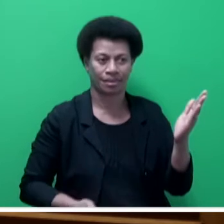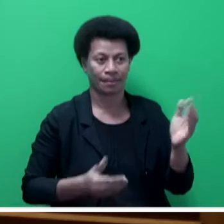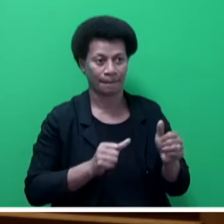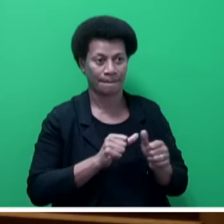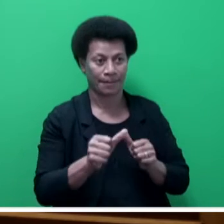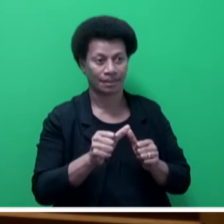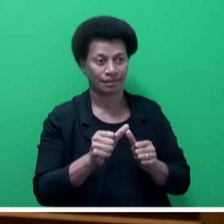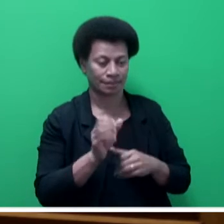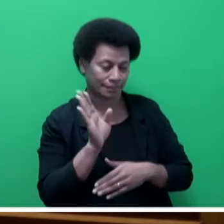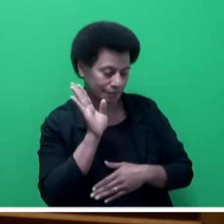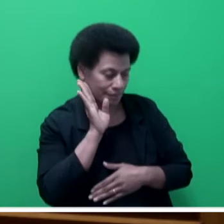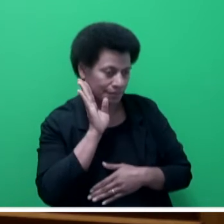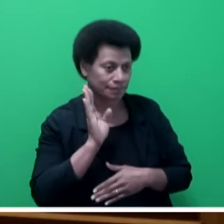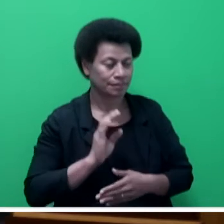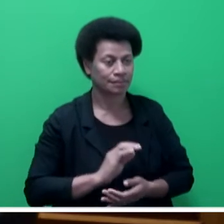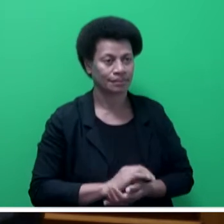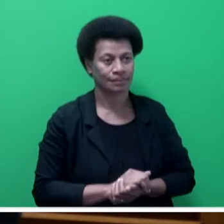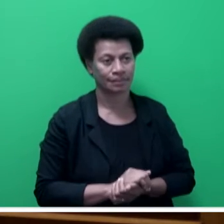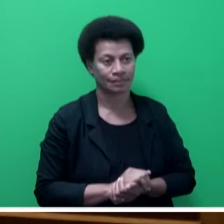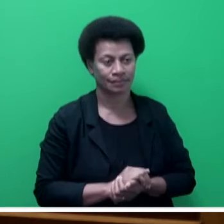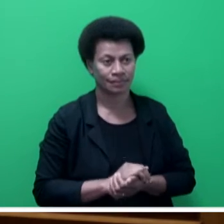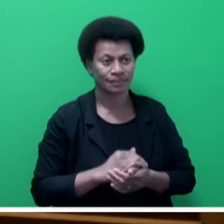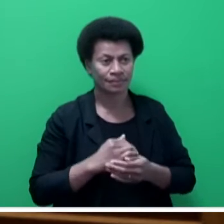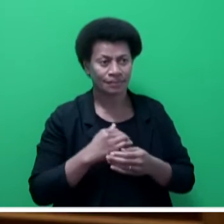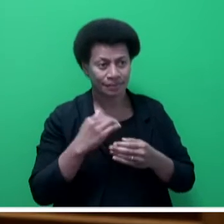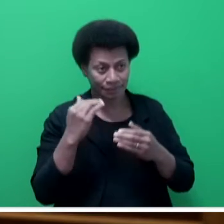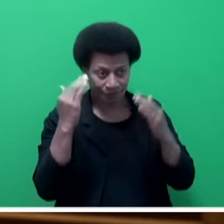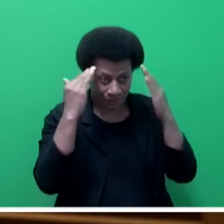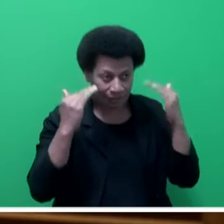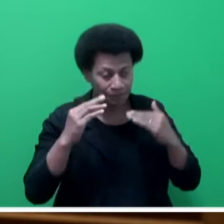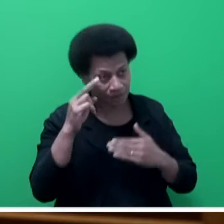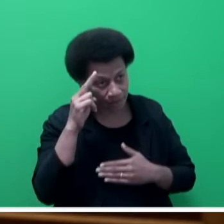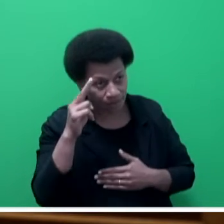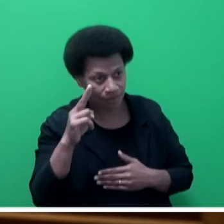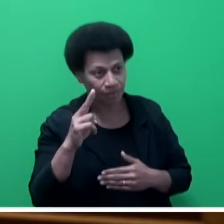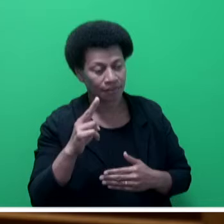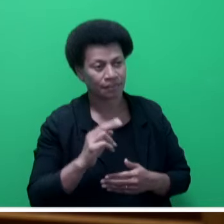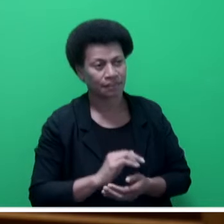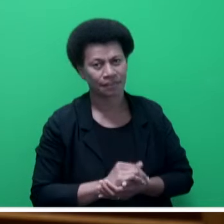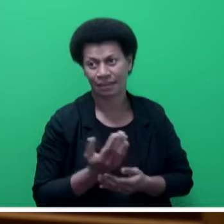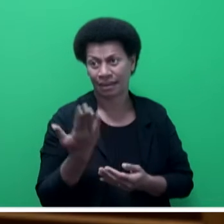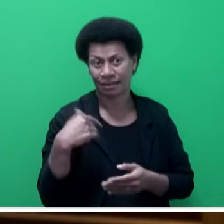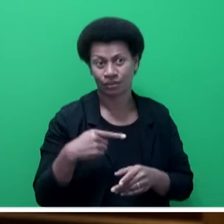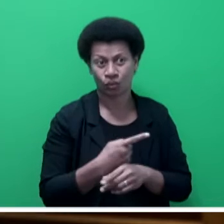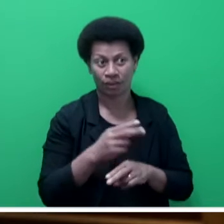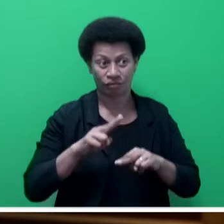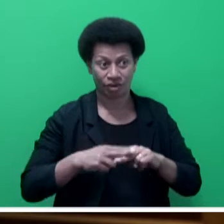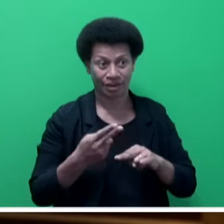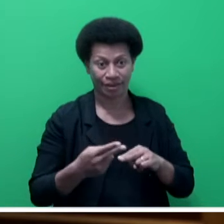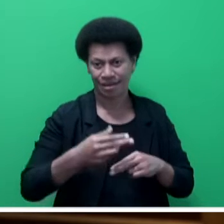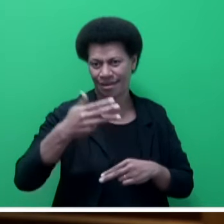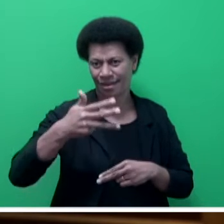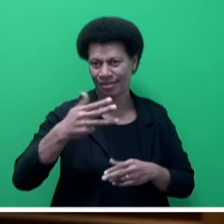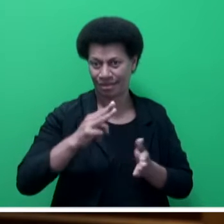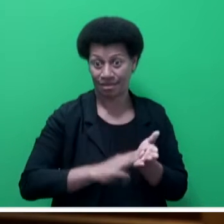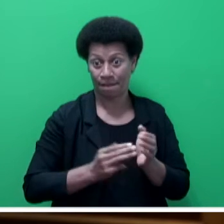Mr. Speaker, sir, I thank the Honourable Member for the question. Mr. Speaker, sir, last week, Friday, the 19th of